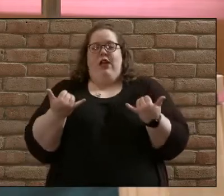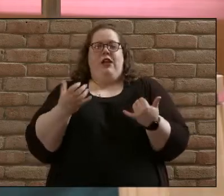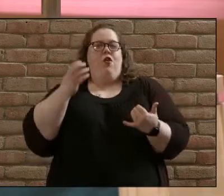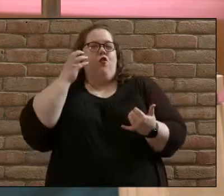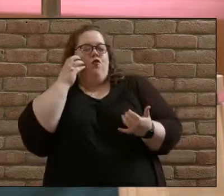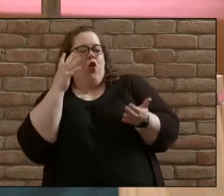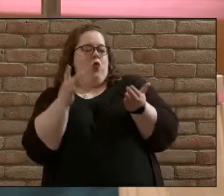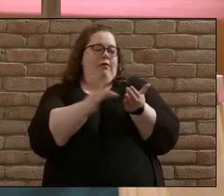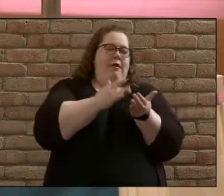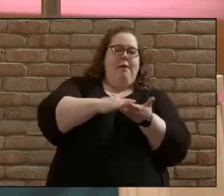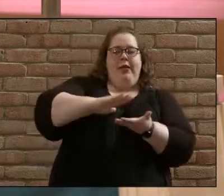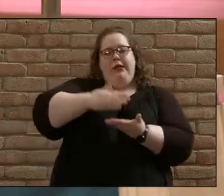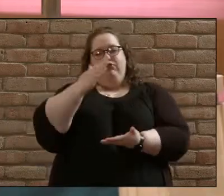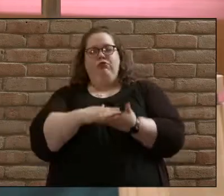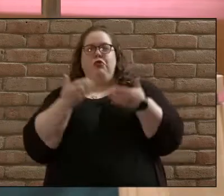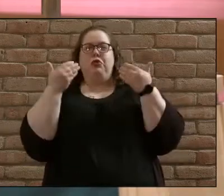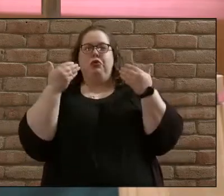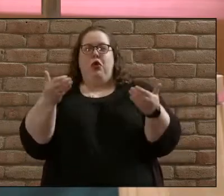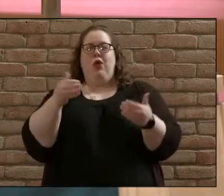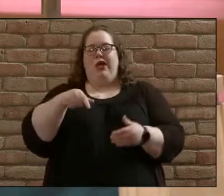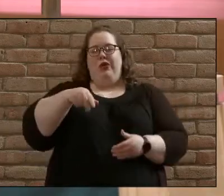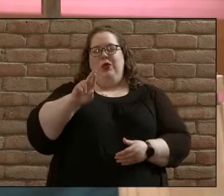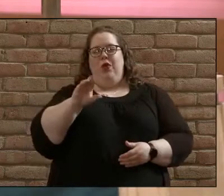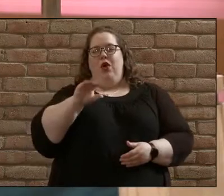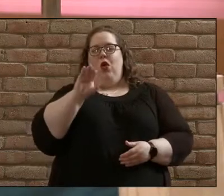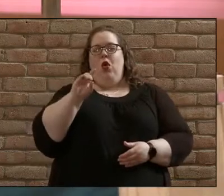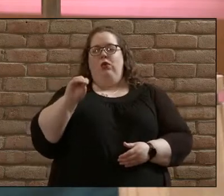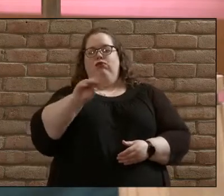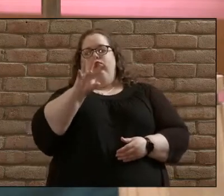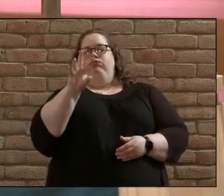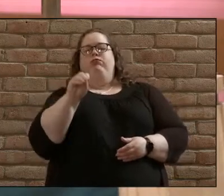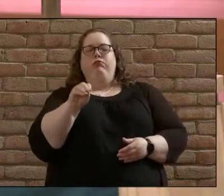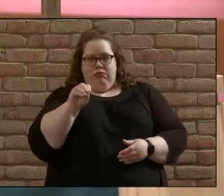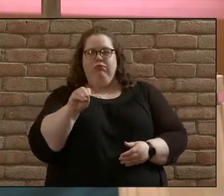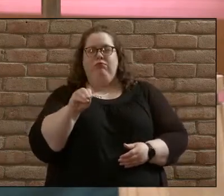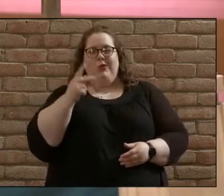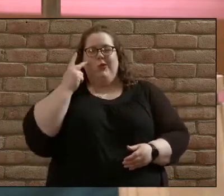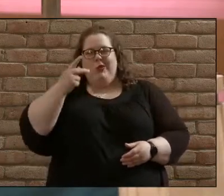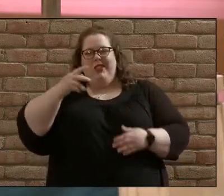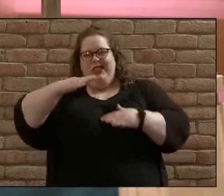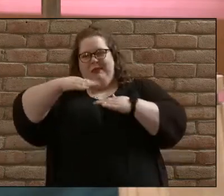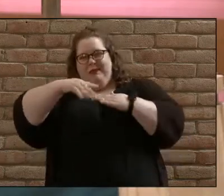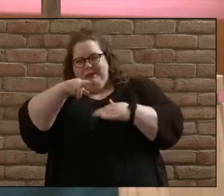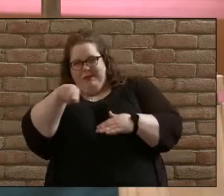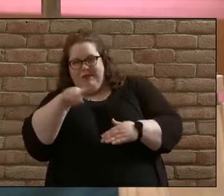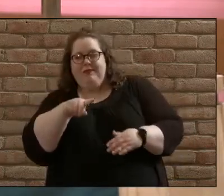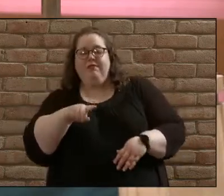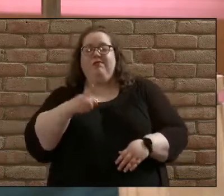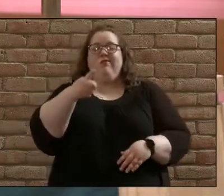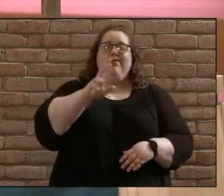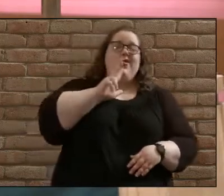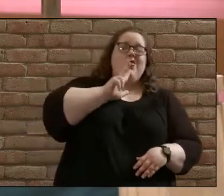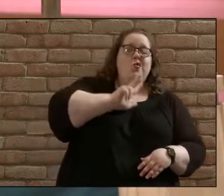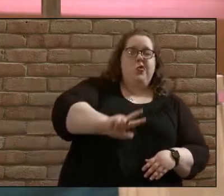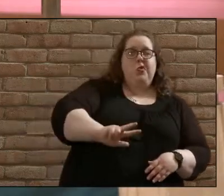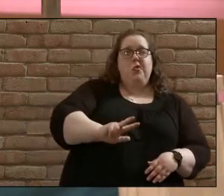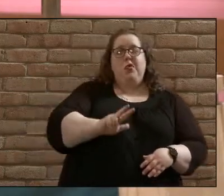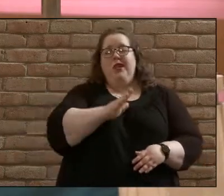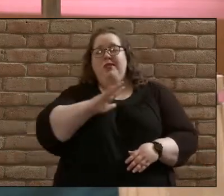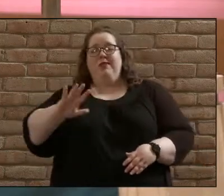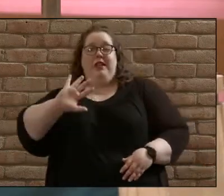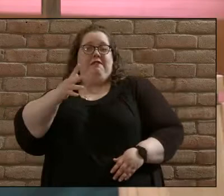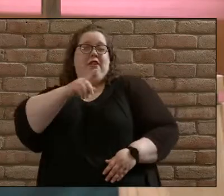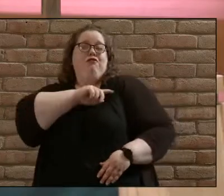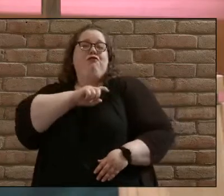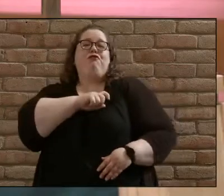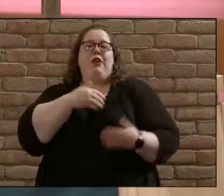and you can scan the QR code that you'll see here on the bottom of the screen. If you are from ages about 3 all the way up to 5th grade,